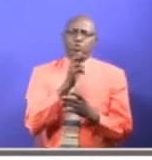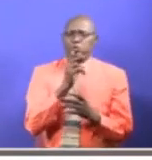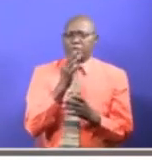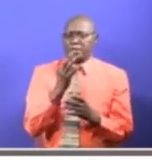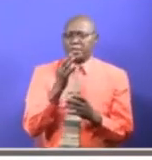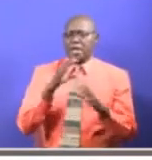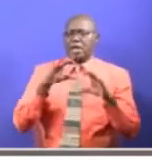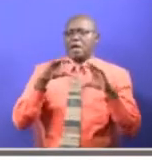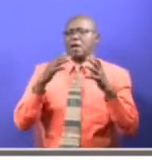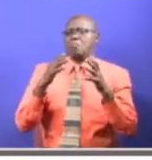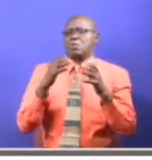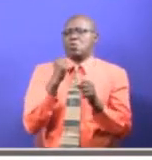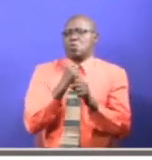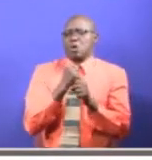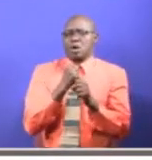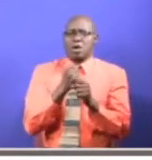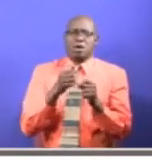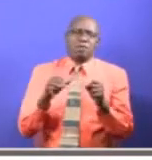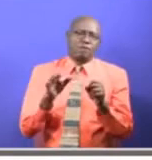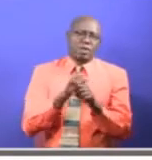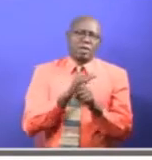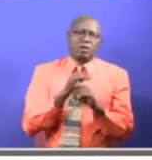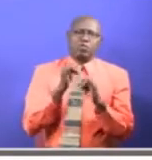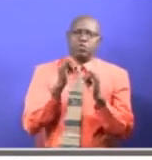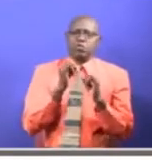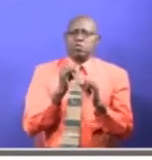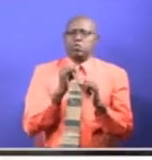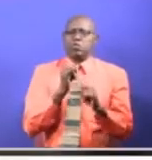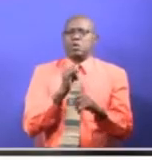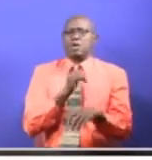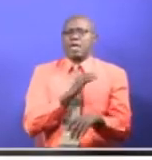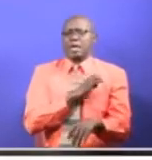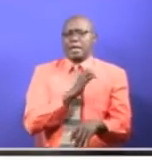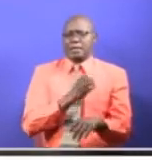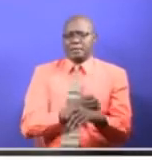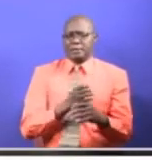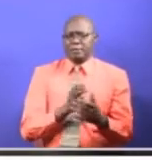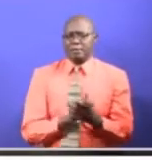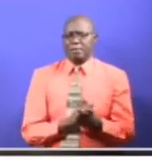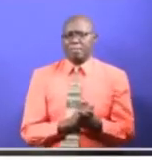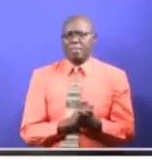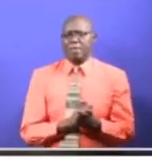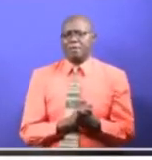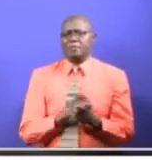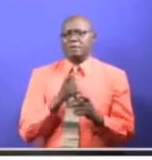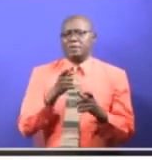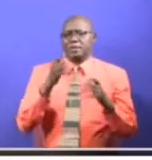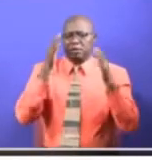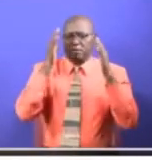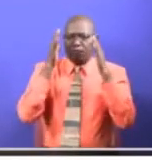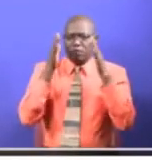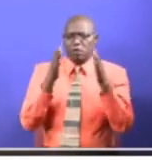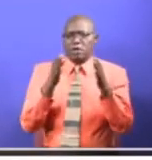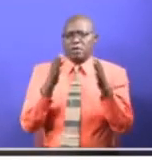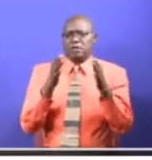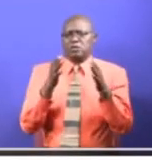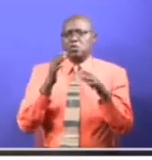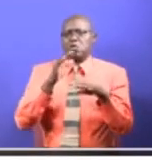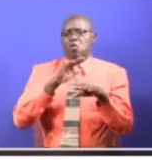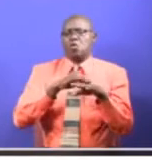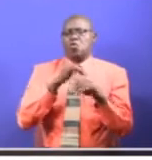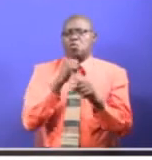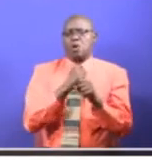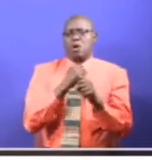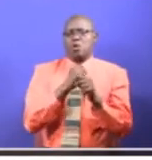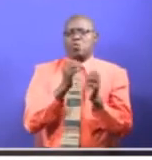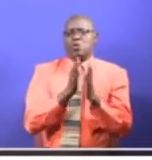company operates fully within renewable energy. Ipsen is focused on working with the